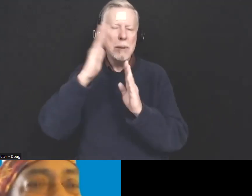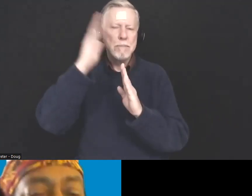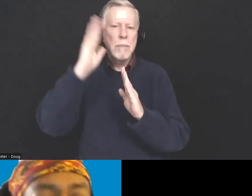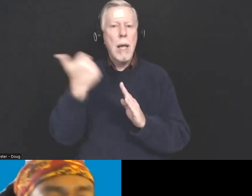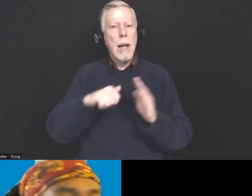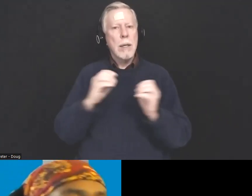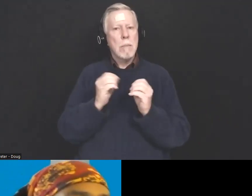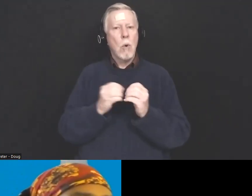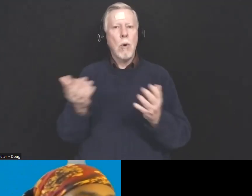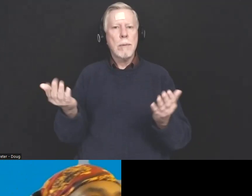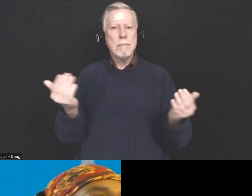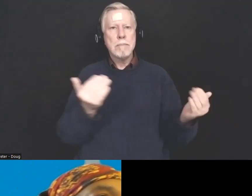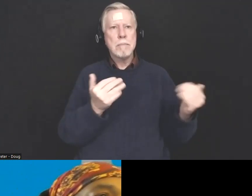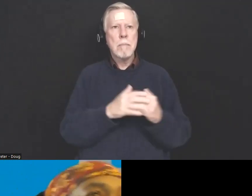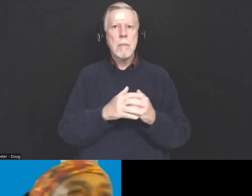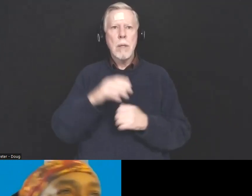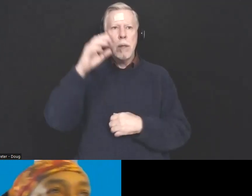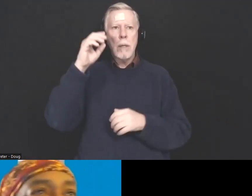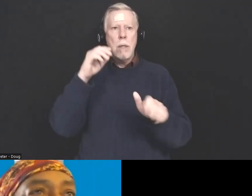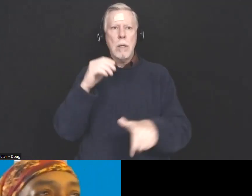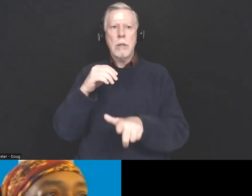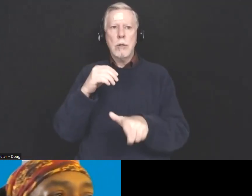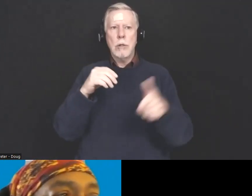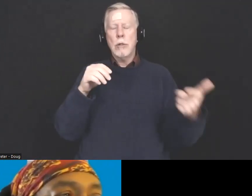in. Other headlines from Troy's group?